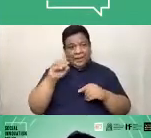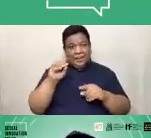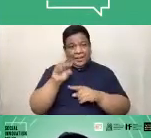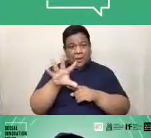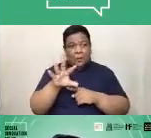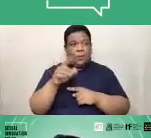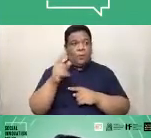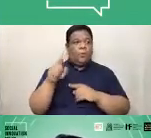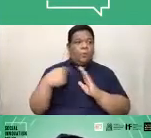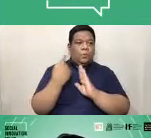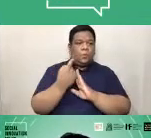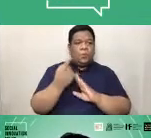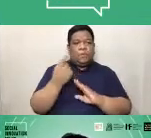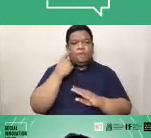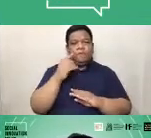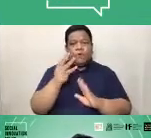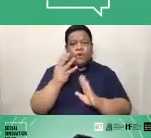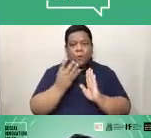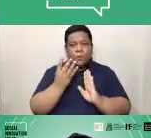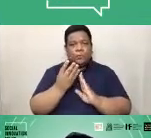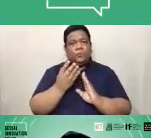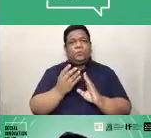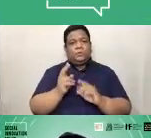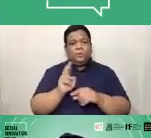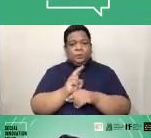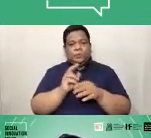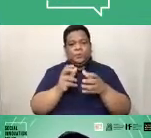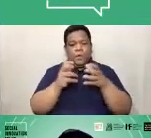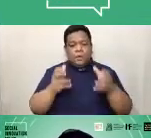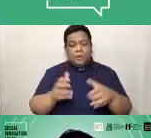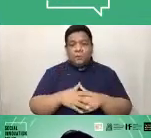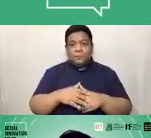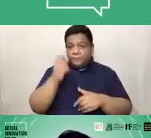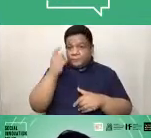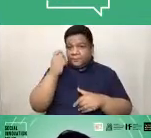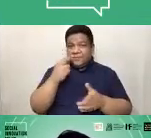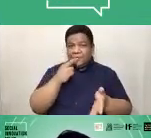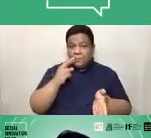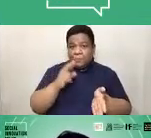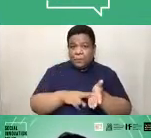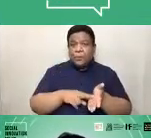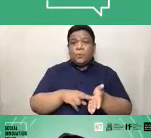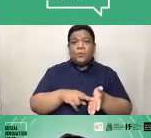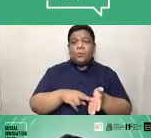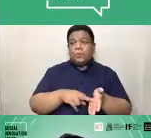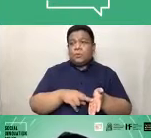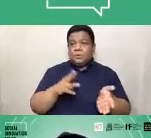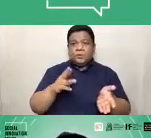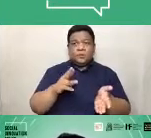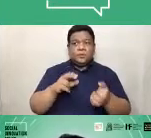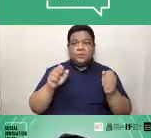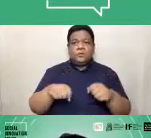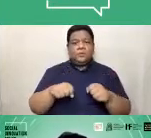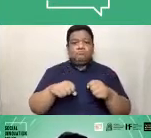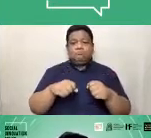on for 4 hours and is consuming this much. This idea of reporting isn't it can be as basic as